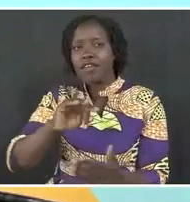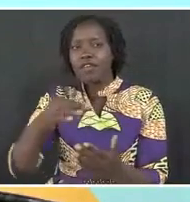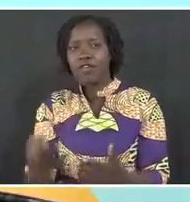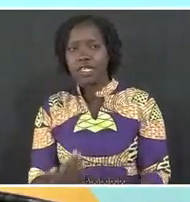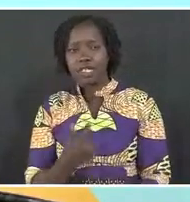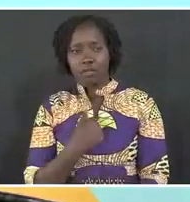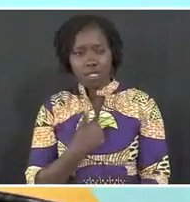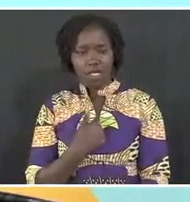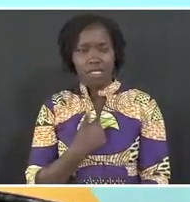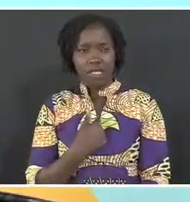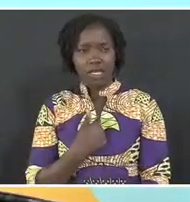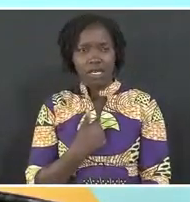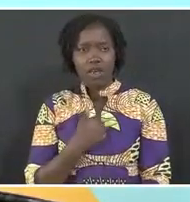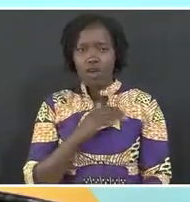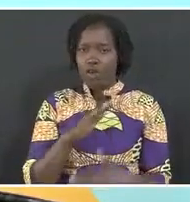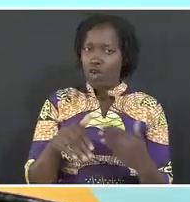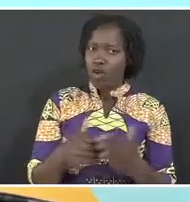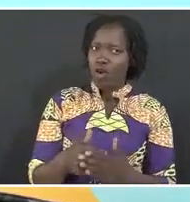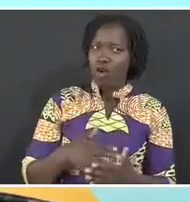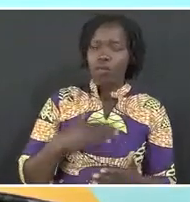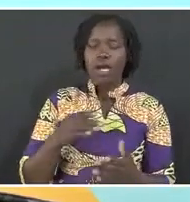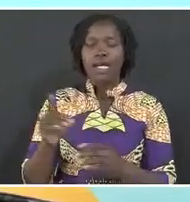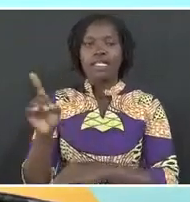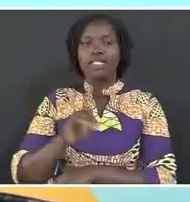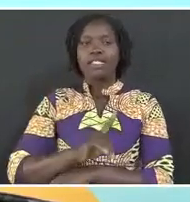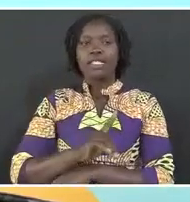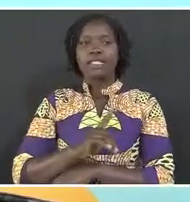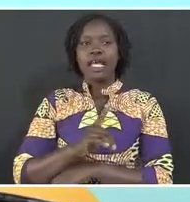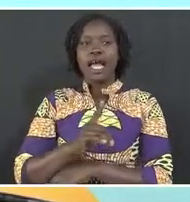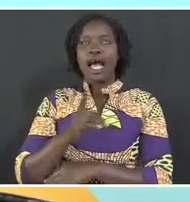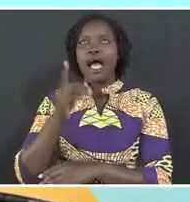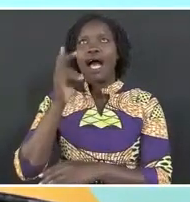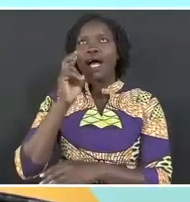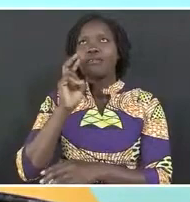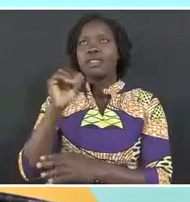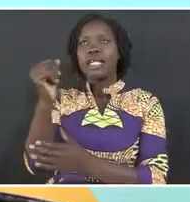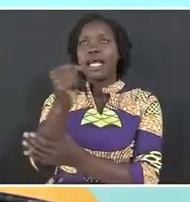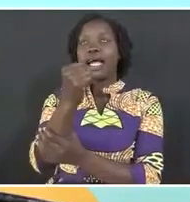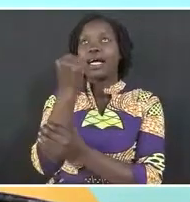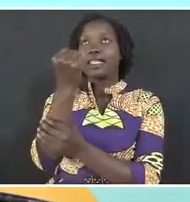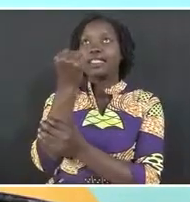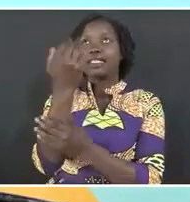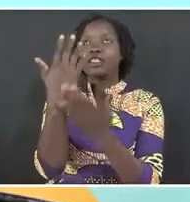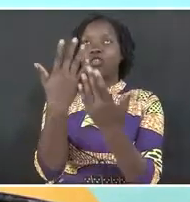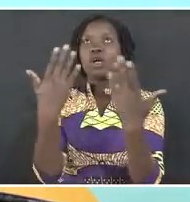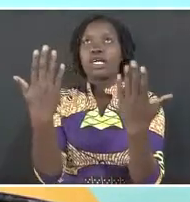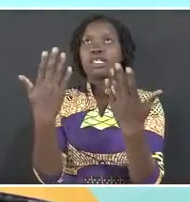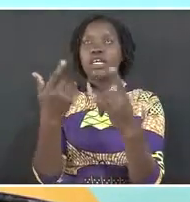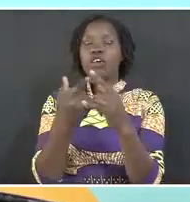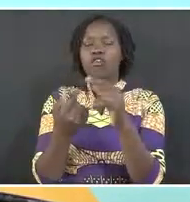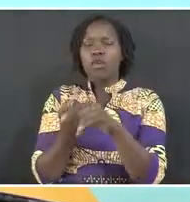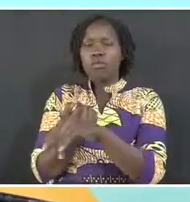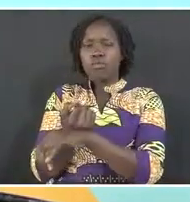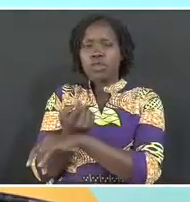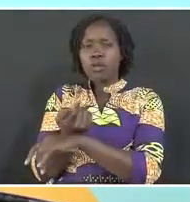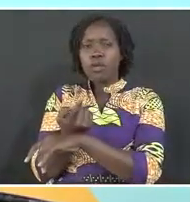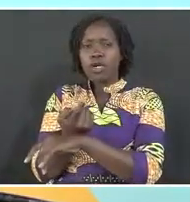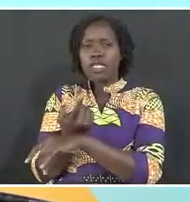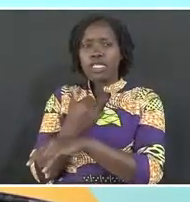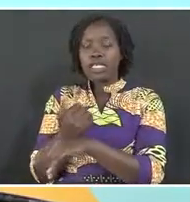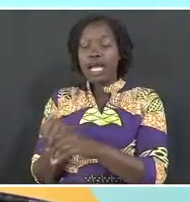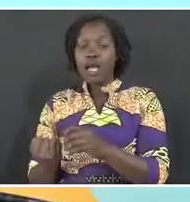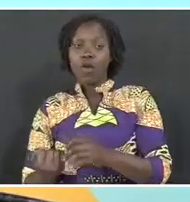me. All my days have been held in your hands. From the moment that I wake